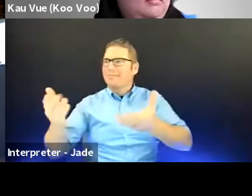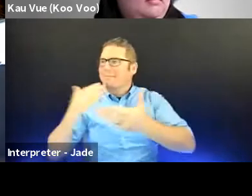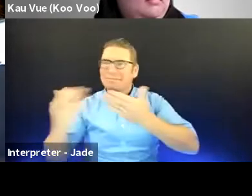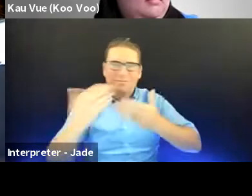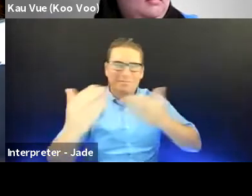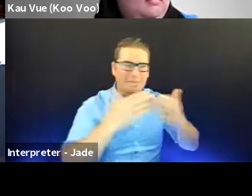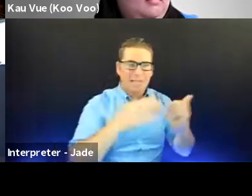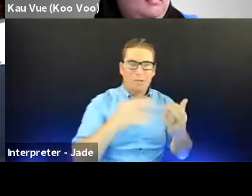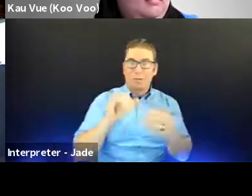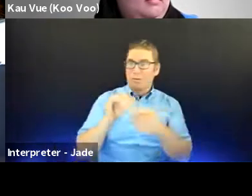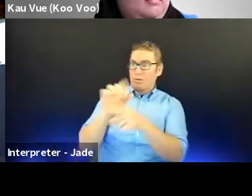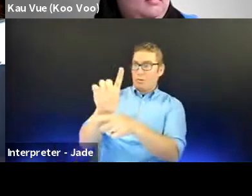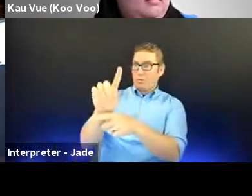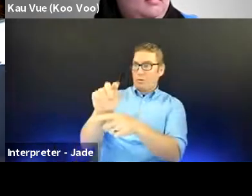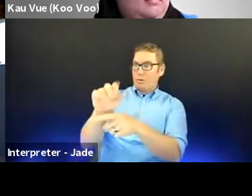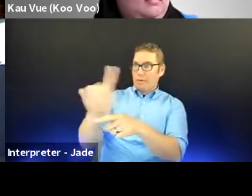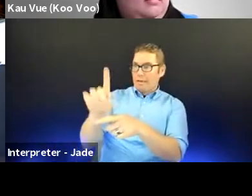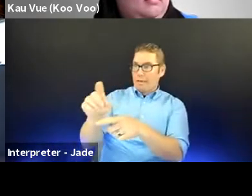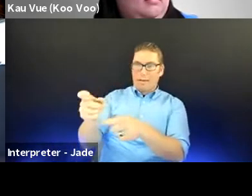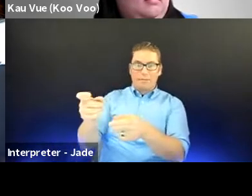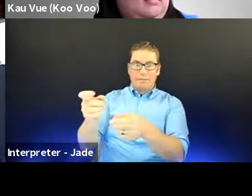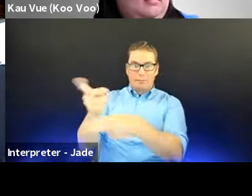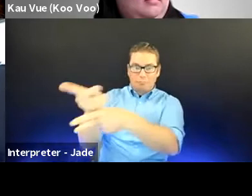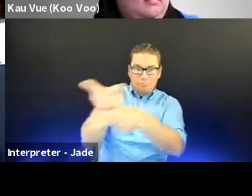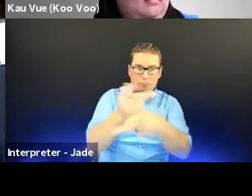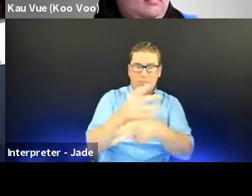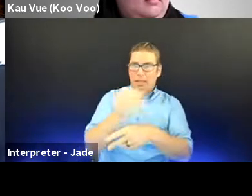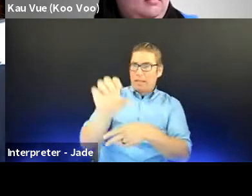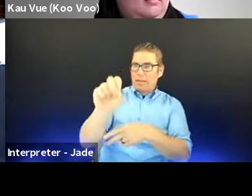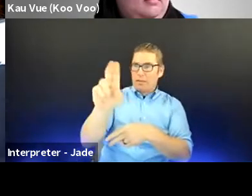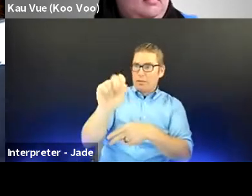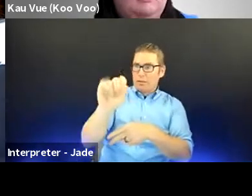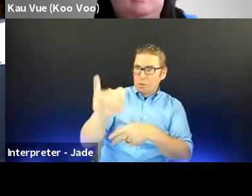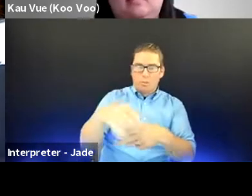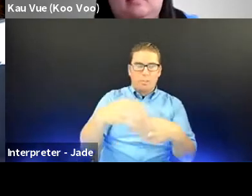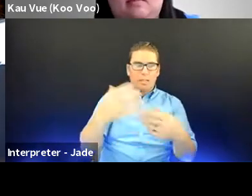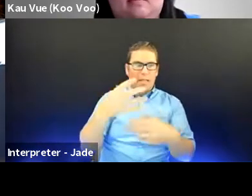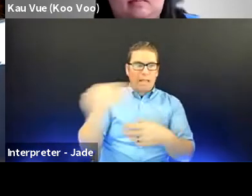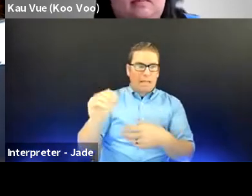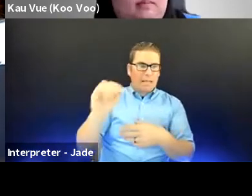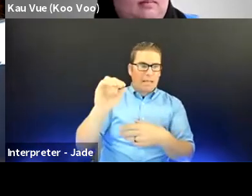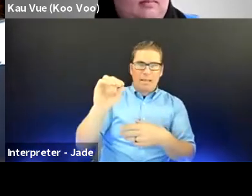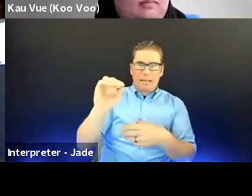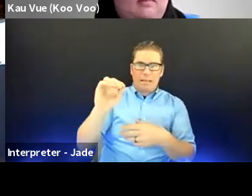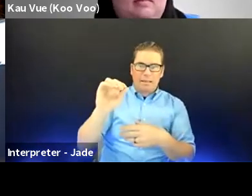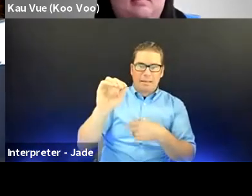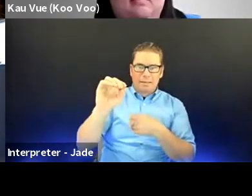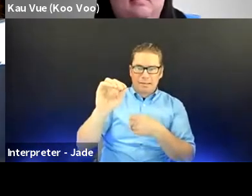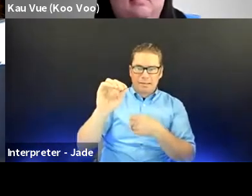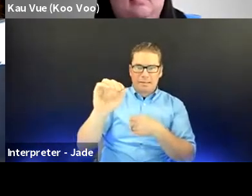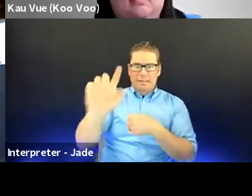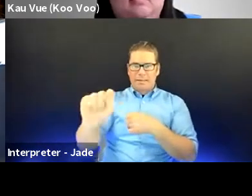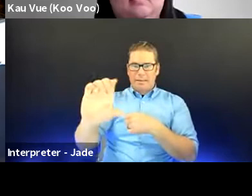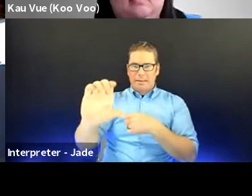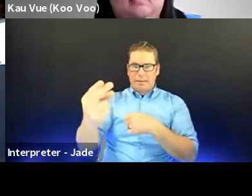and to Susie and the interpreter and especially Chai Her for organizing this panel.